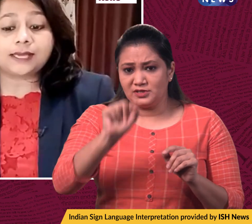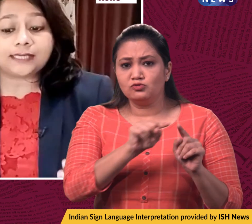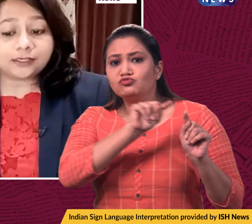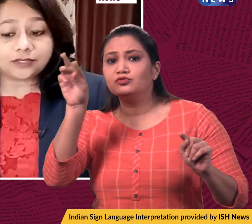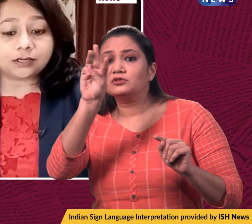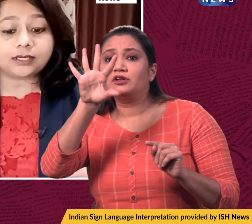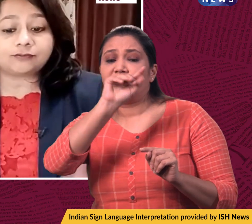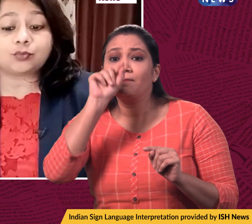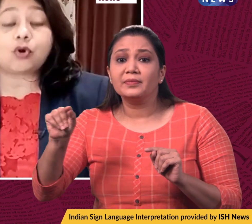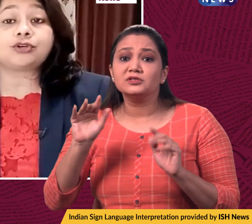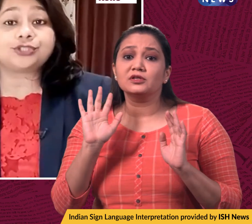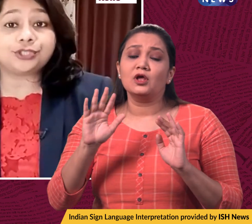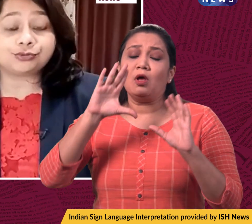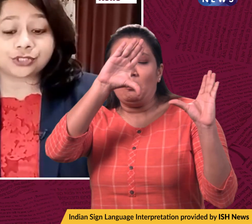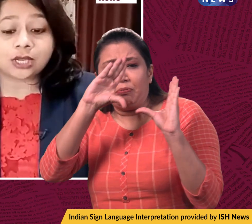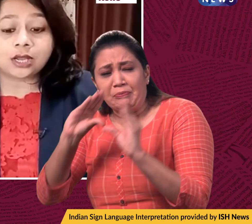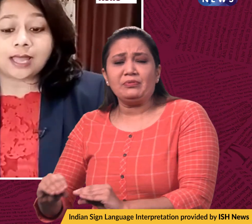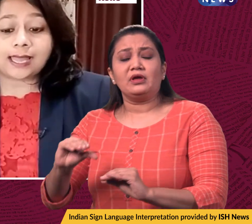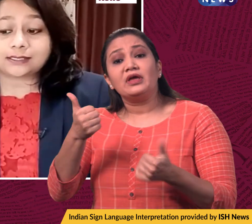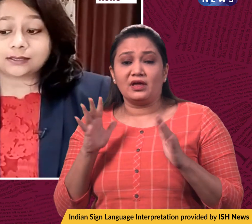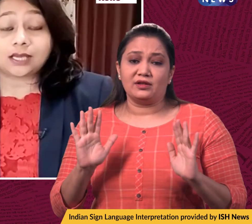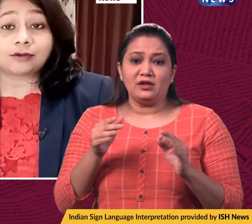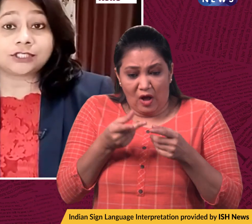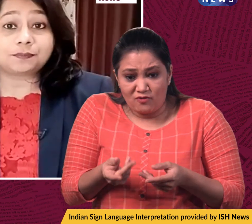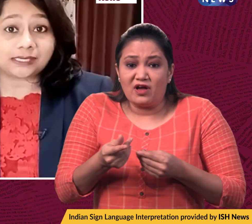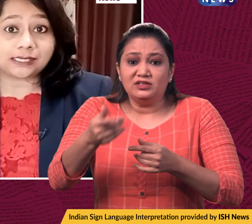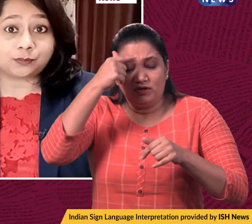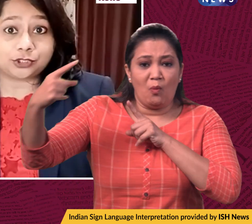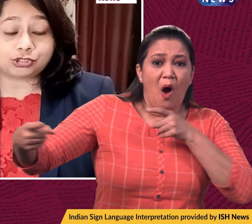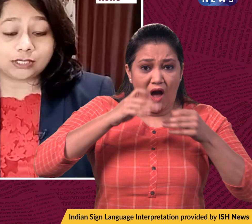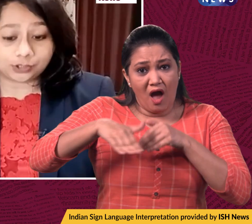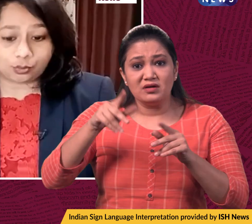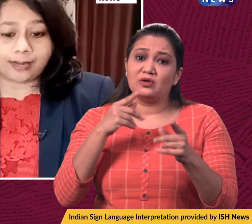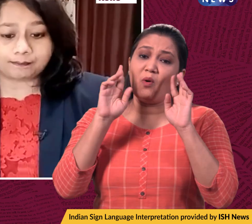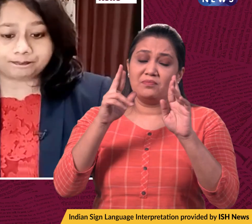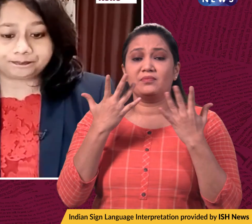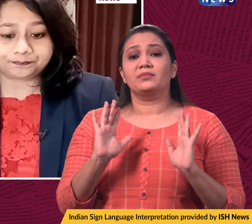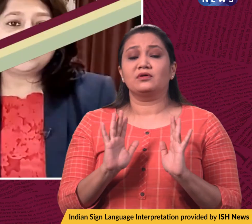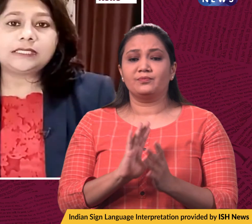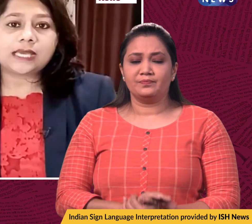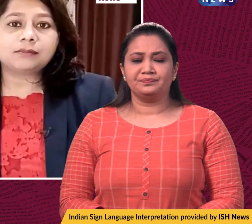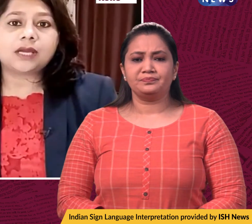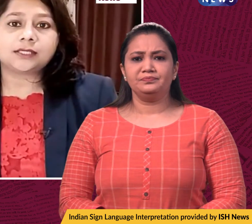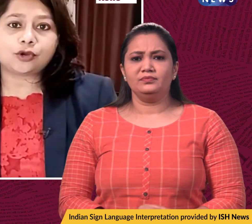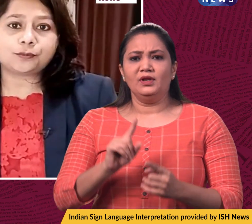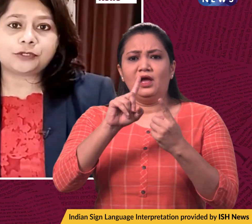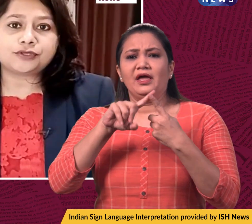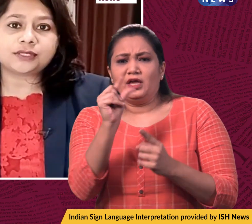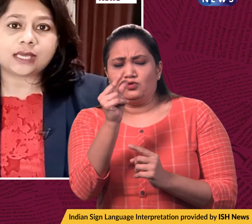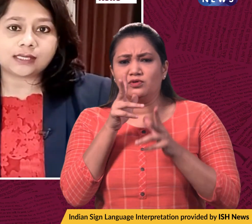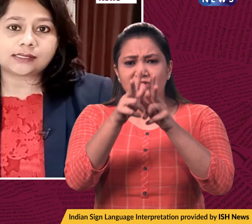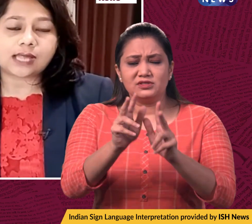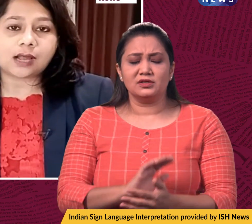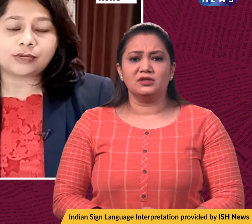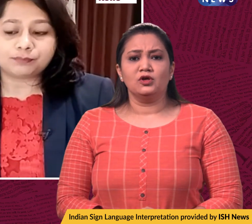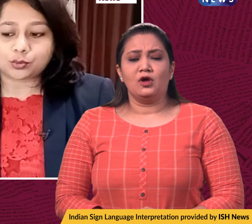GDP by the end of the year if the war continues at the current pace at which it's going. In the meantime, the European